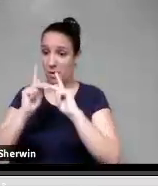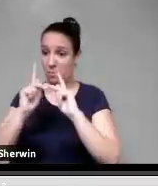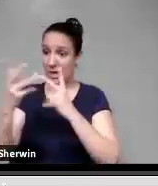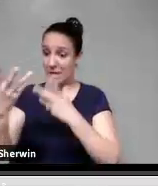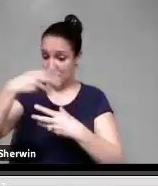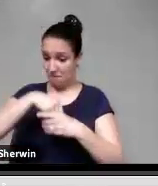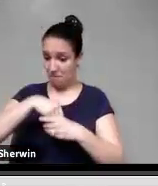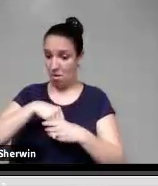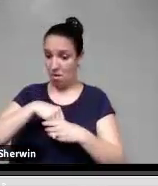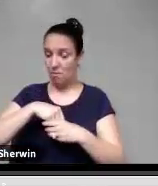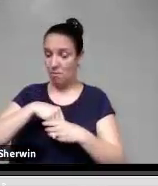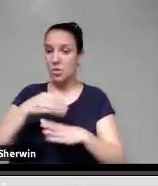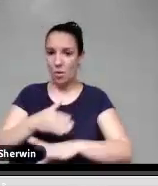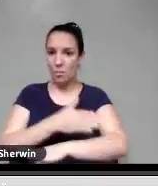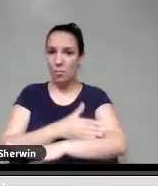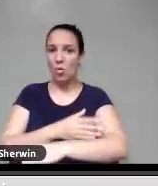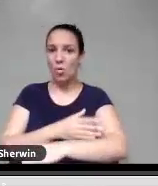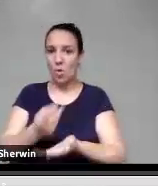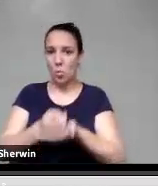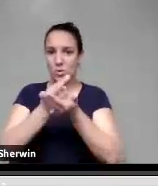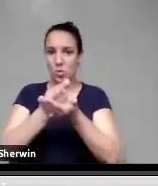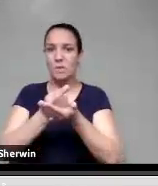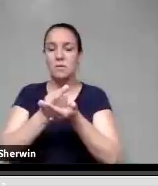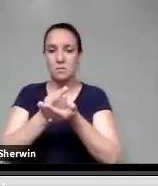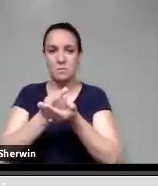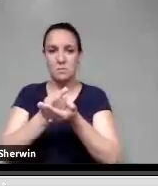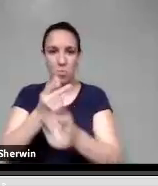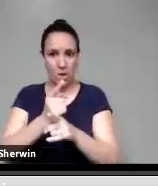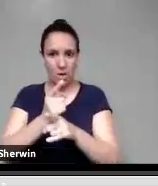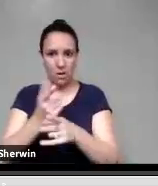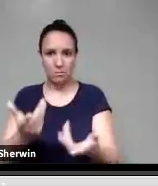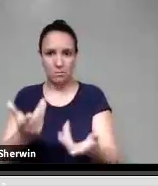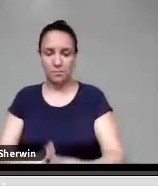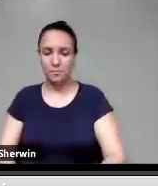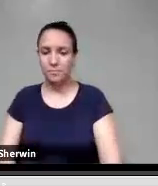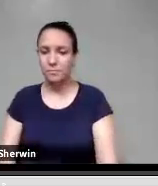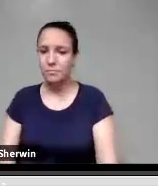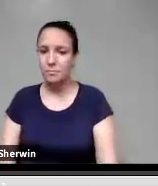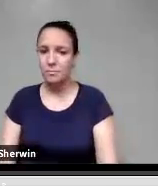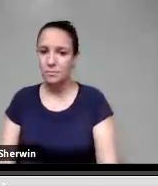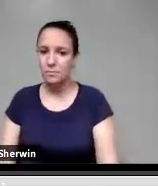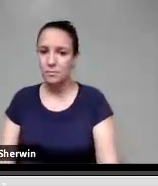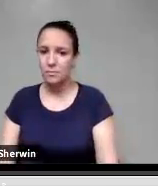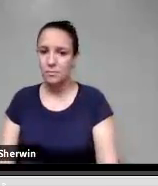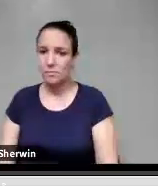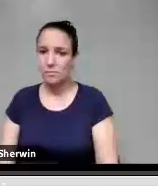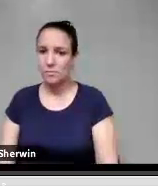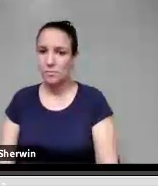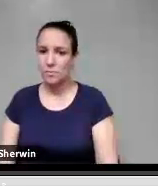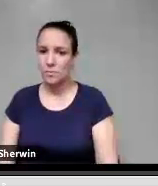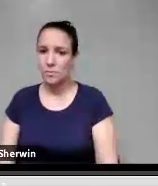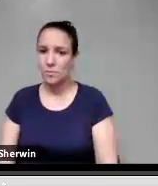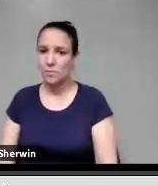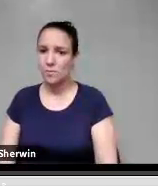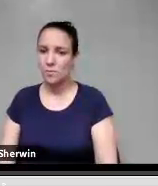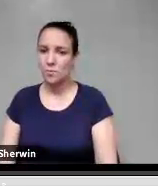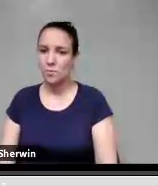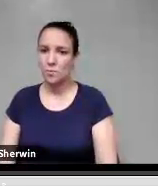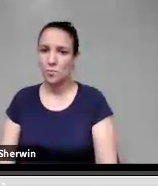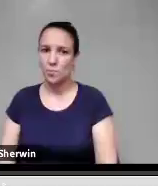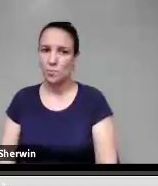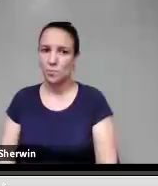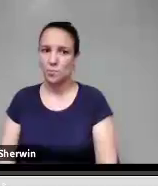resources. People are resources too, aren't they? They help us continue to grow and continue to serve in a way that we might not be